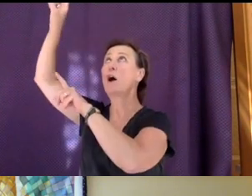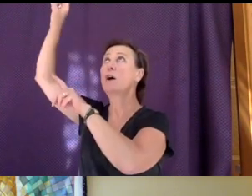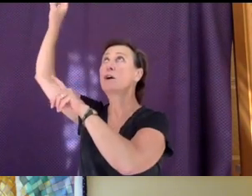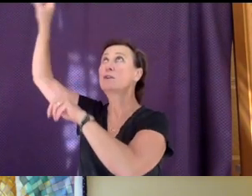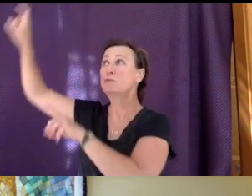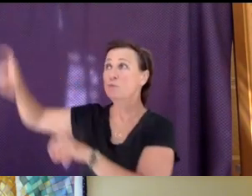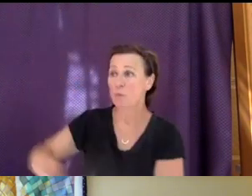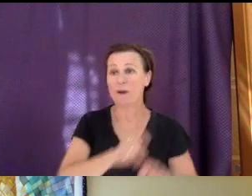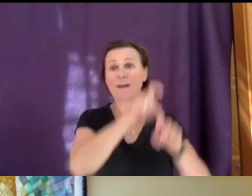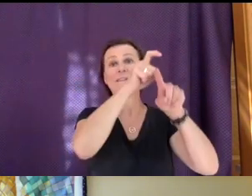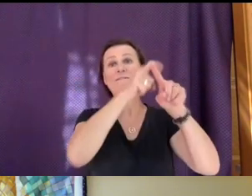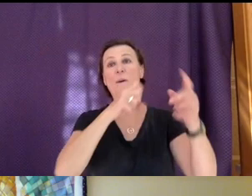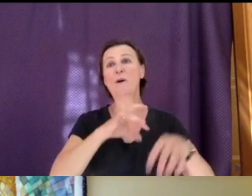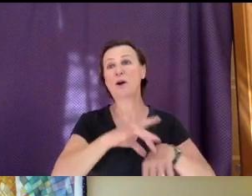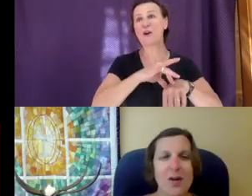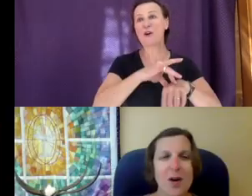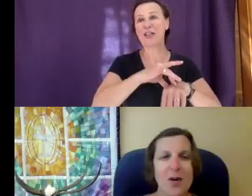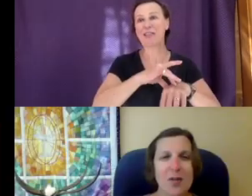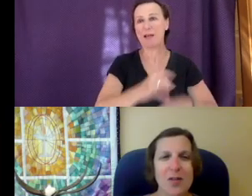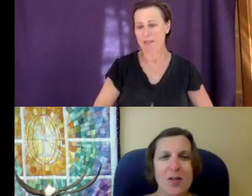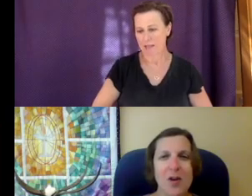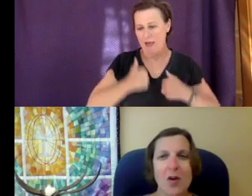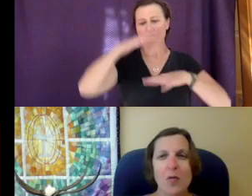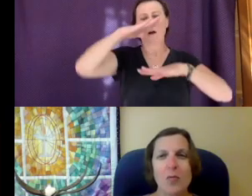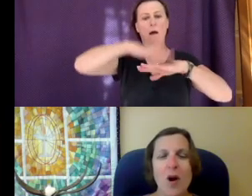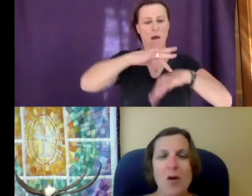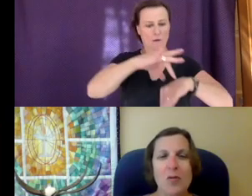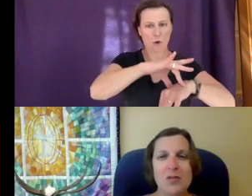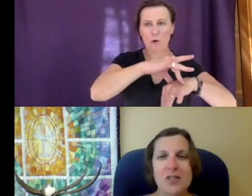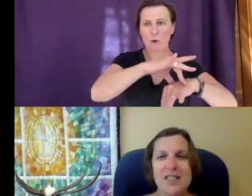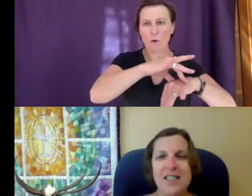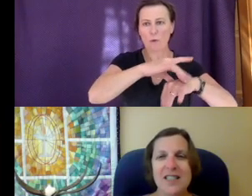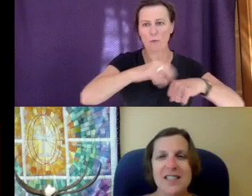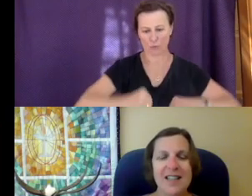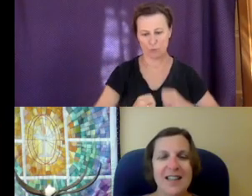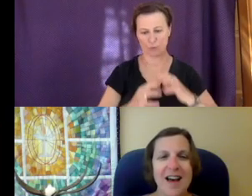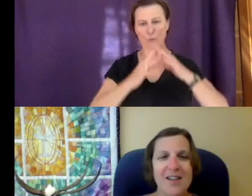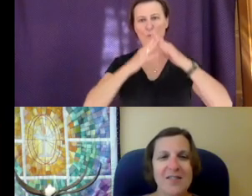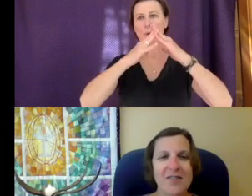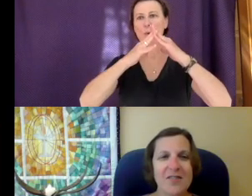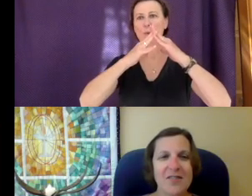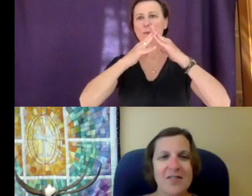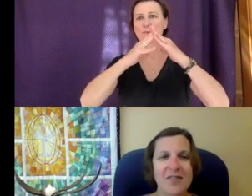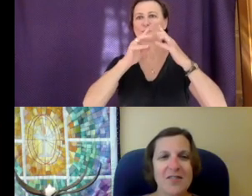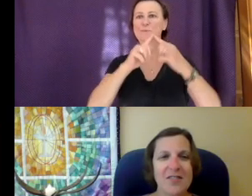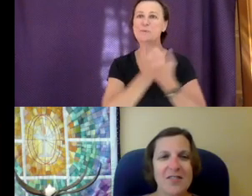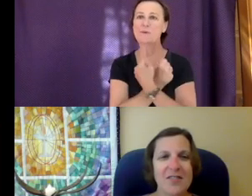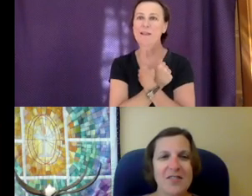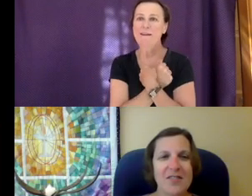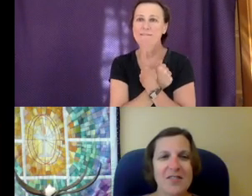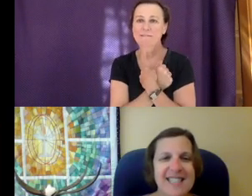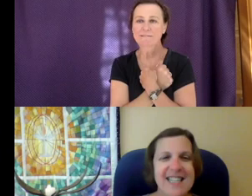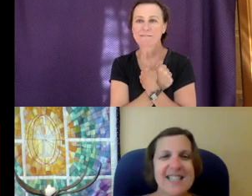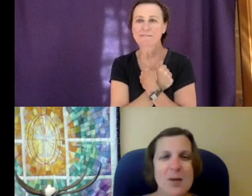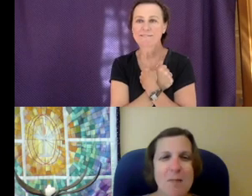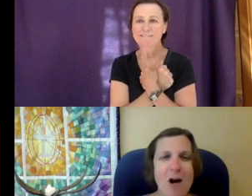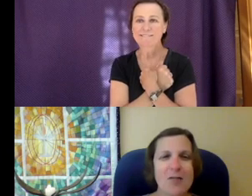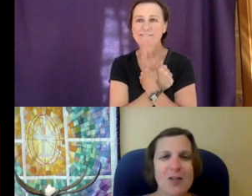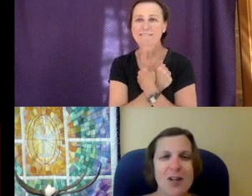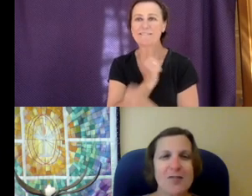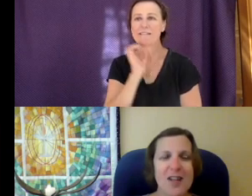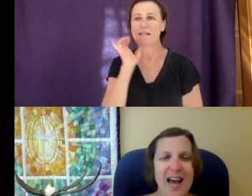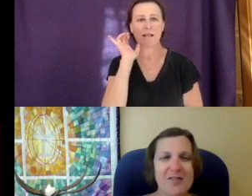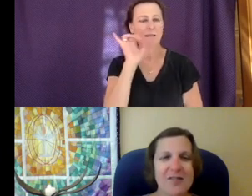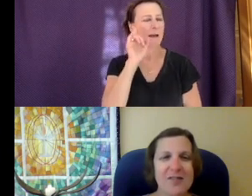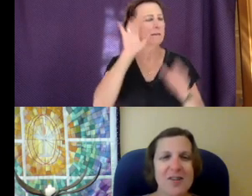earth. Life upon earth rose to love. This is the